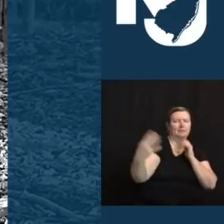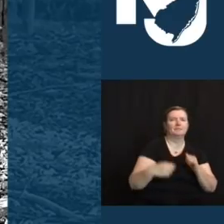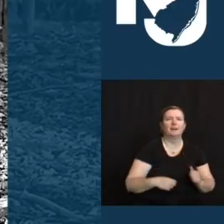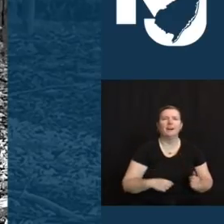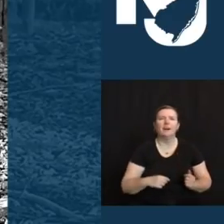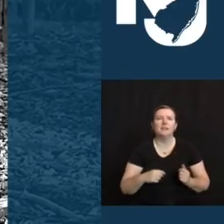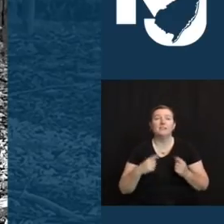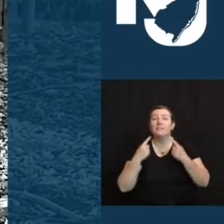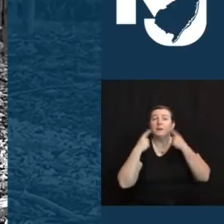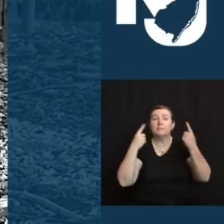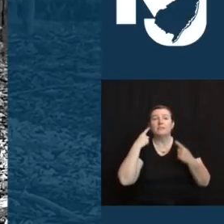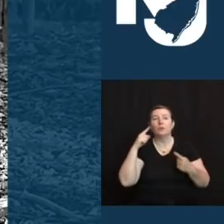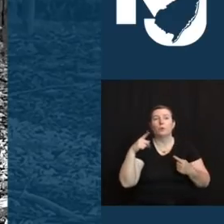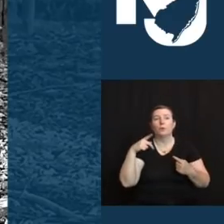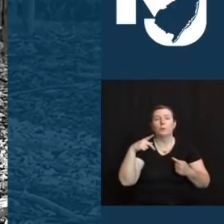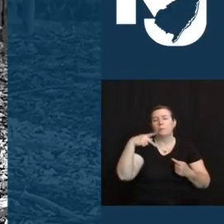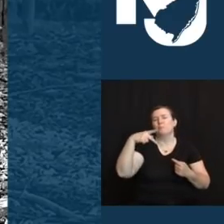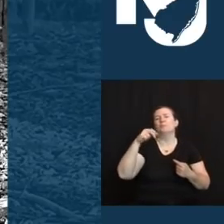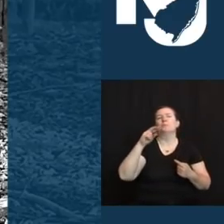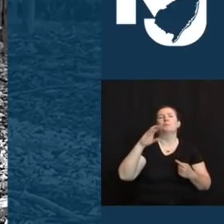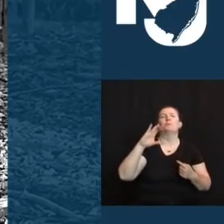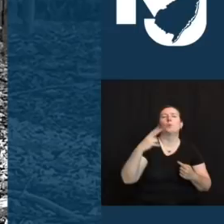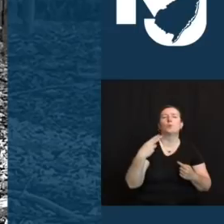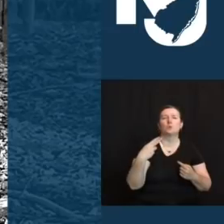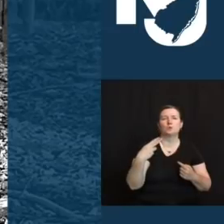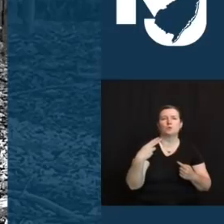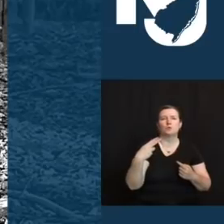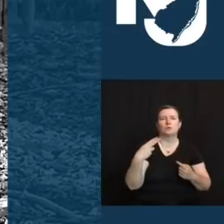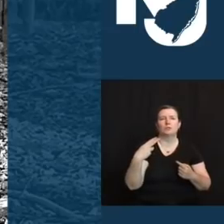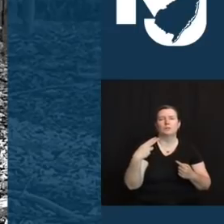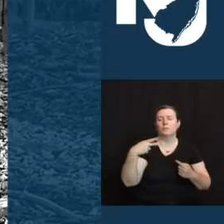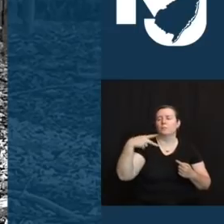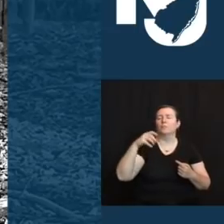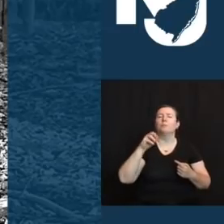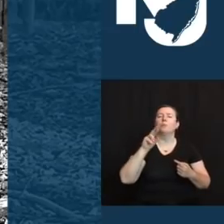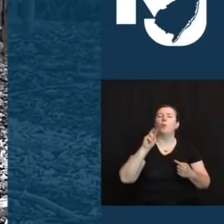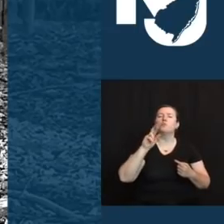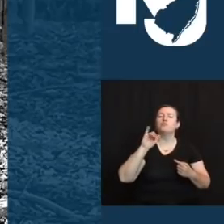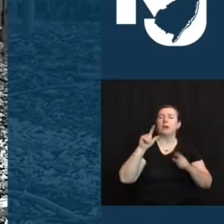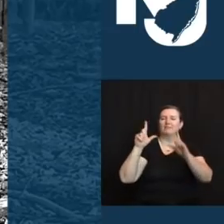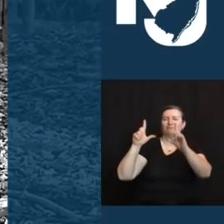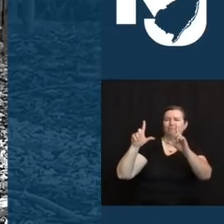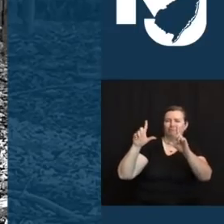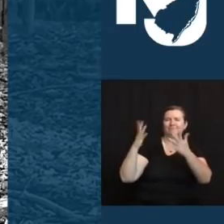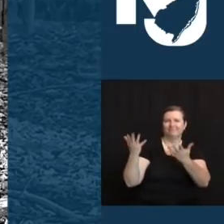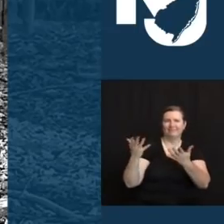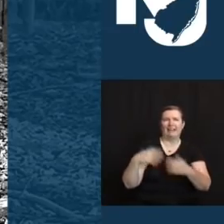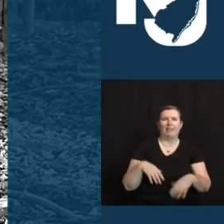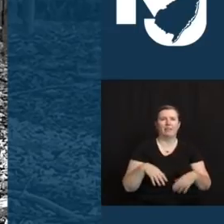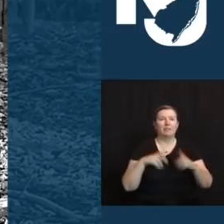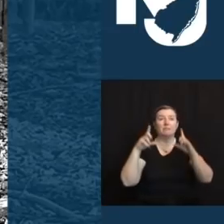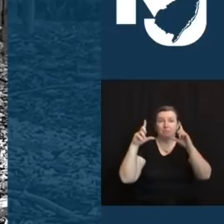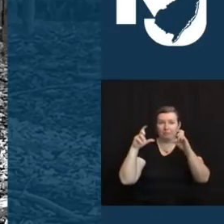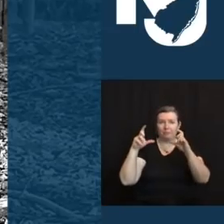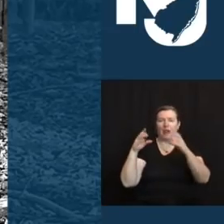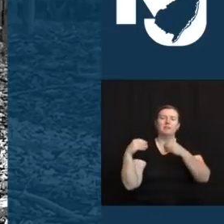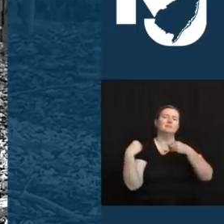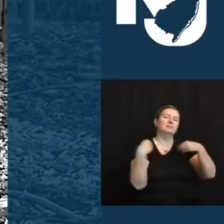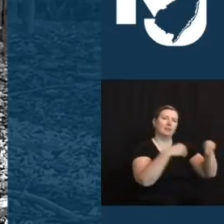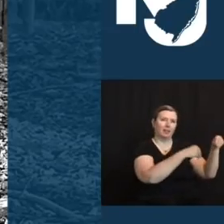he began selling them, with all of the proceeds going to the New Jersey Pandemic Relief Fund, now with